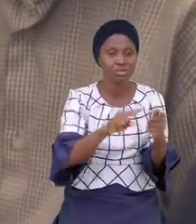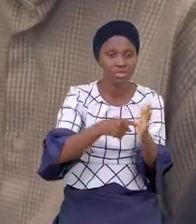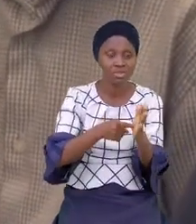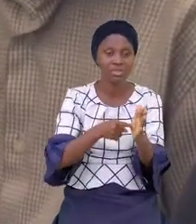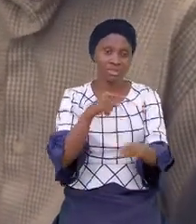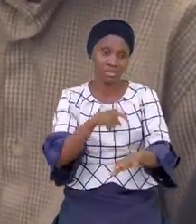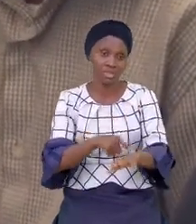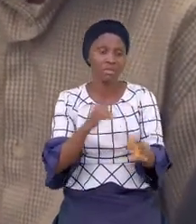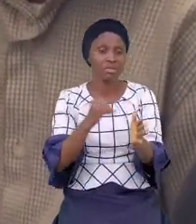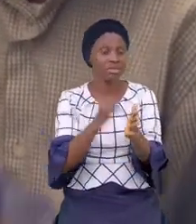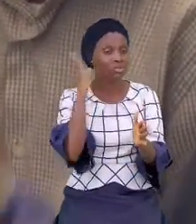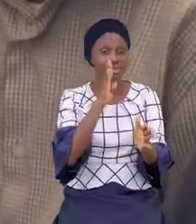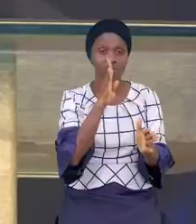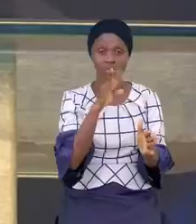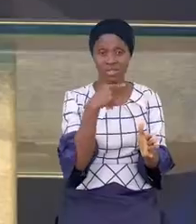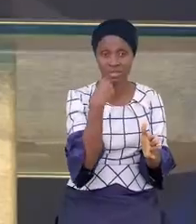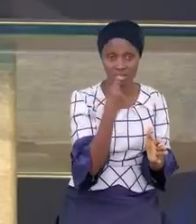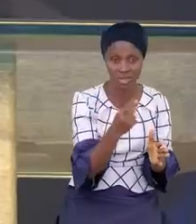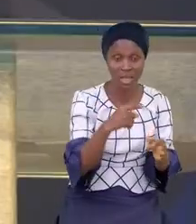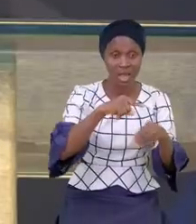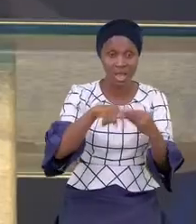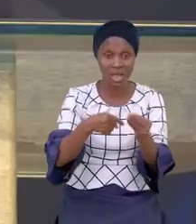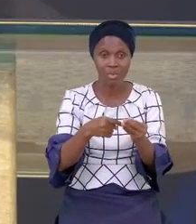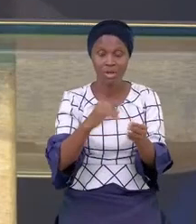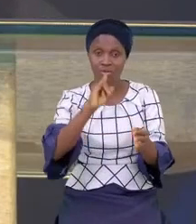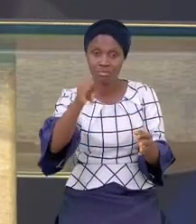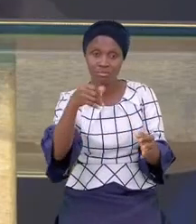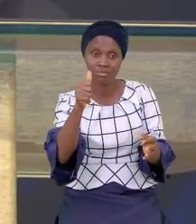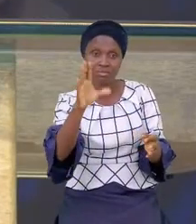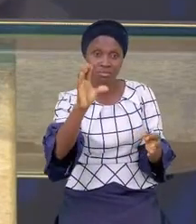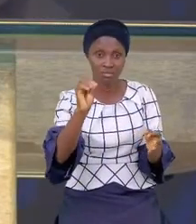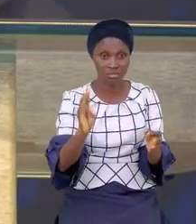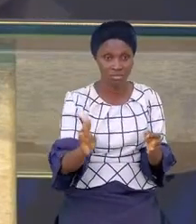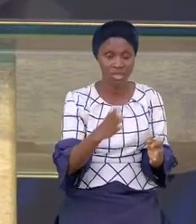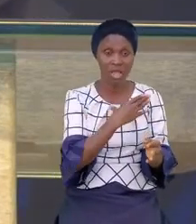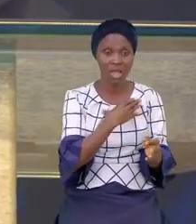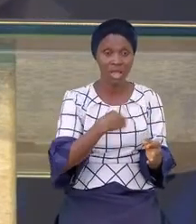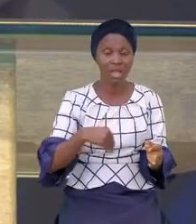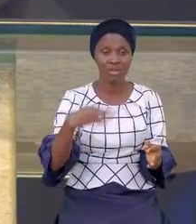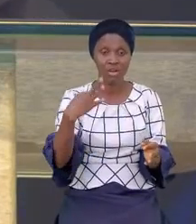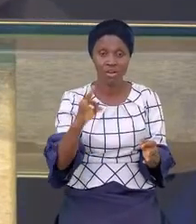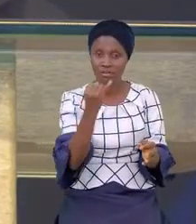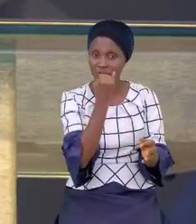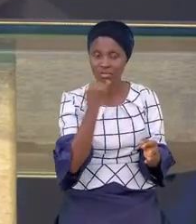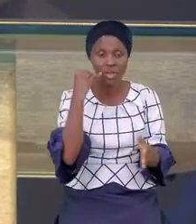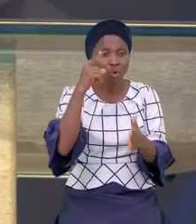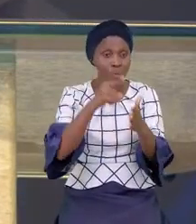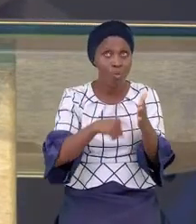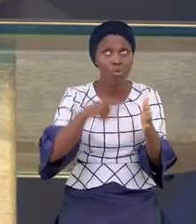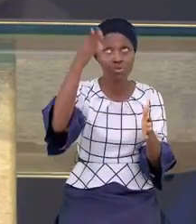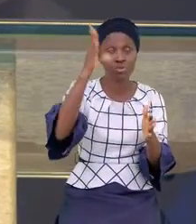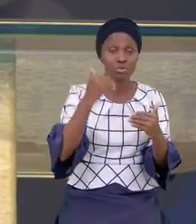said of Jacob and of Israel what God has